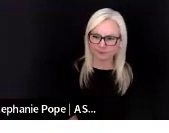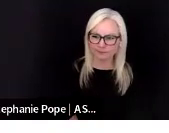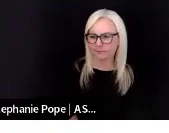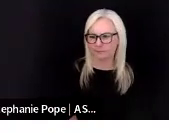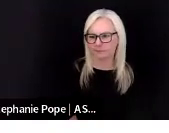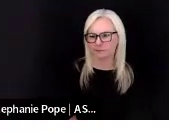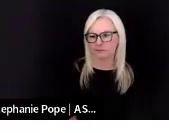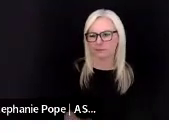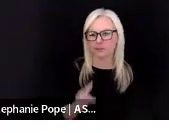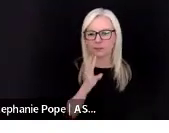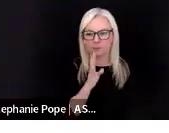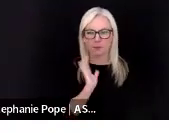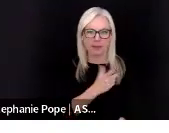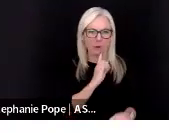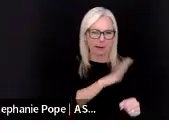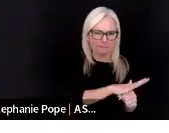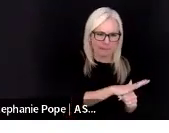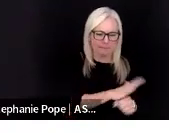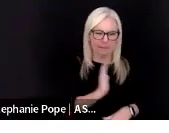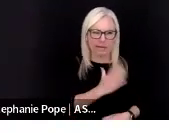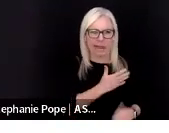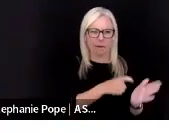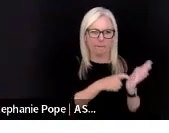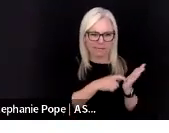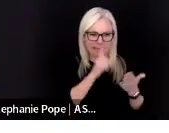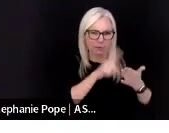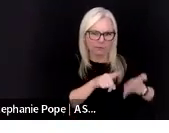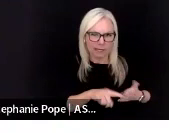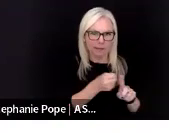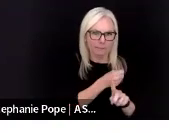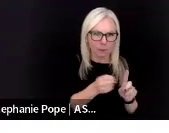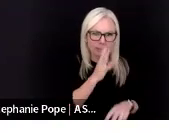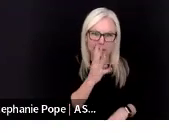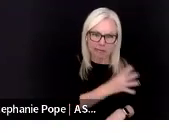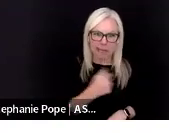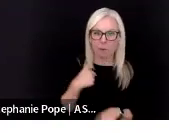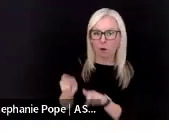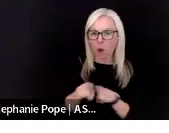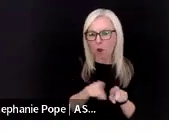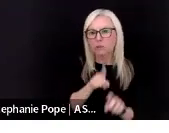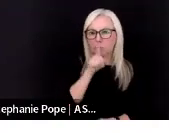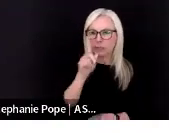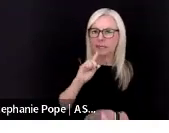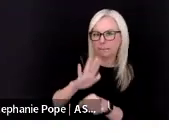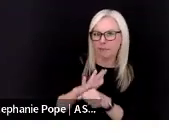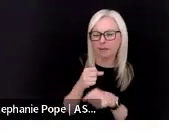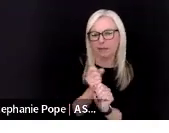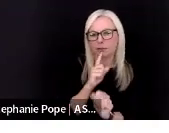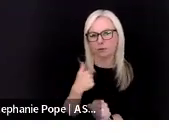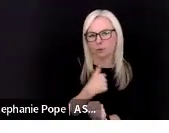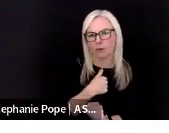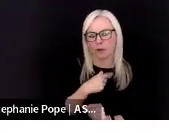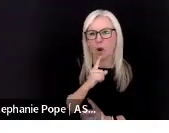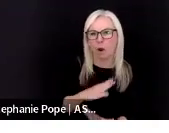So while I spoke about our commitment and the mandate to investigating abuse and neglect, we are also extremely committed to ensuring that we are